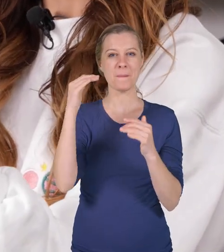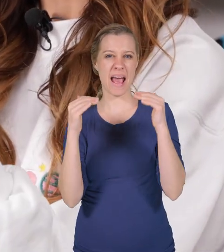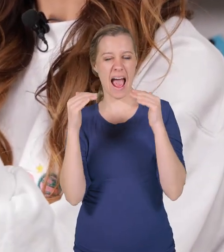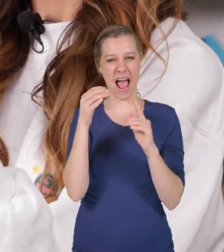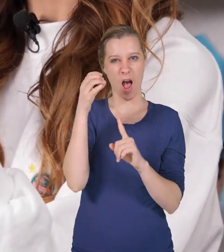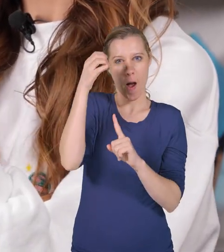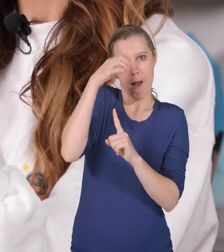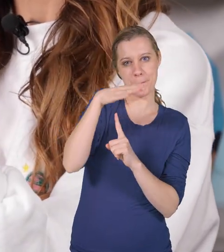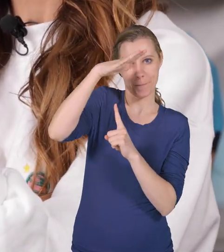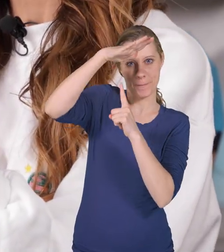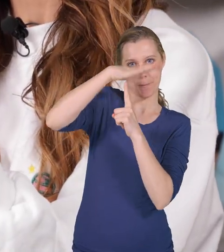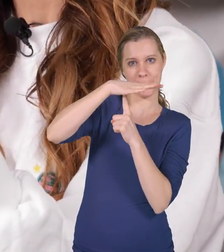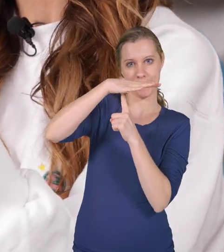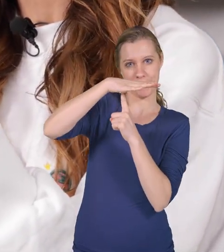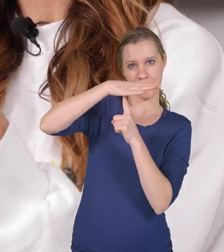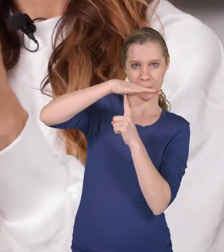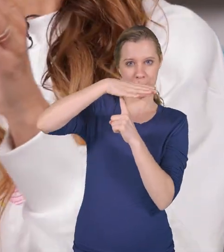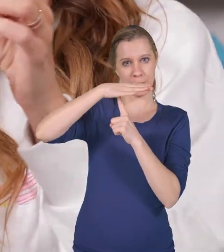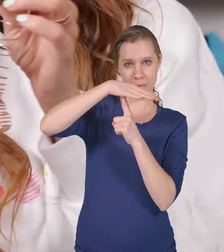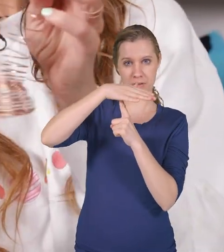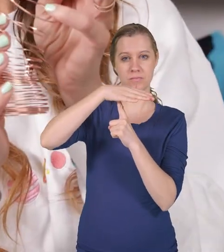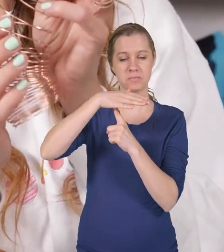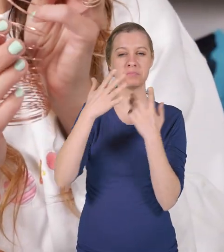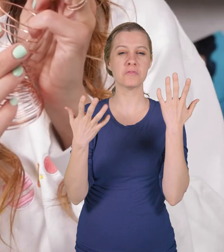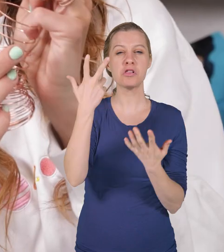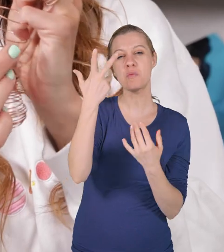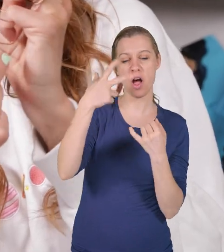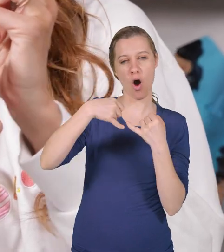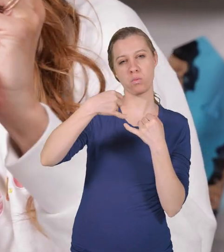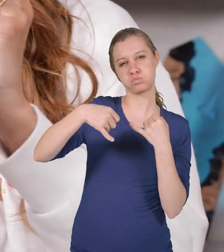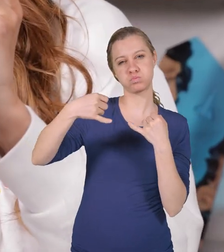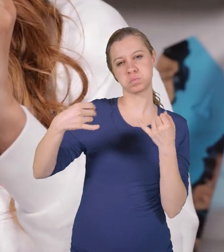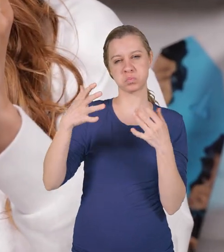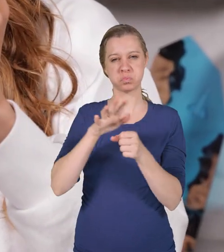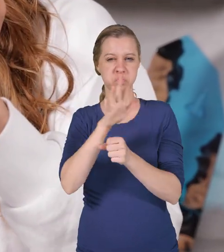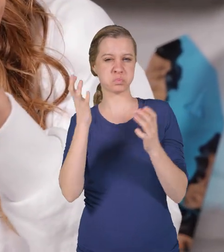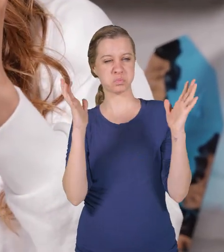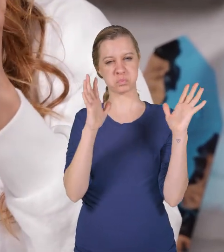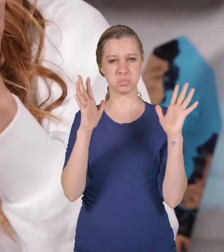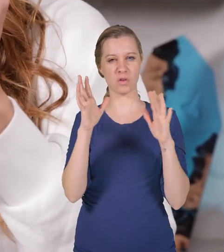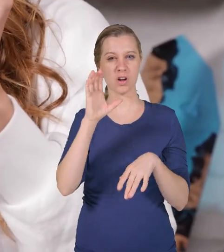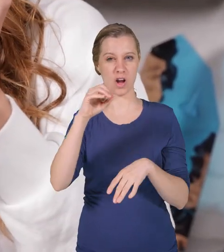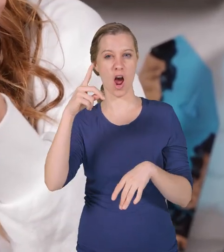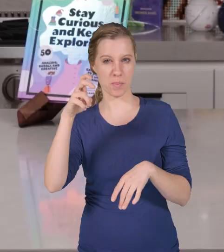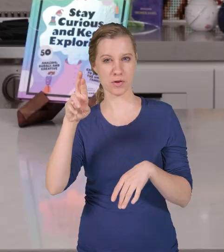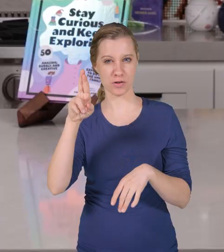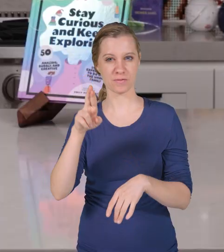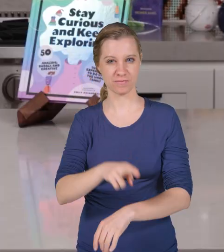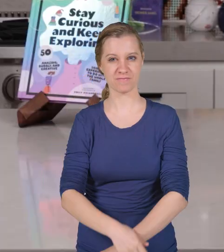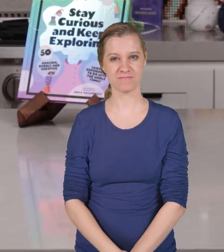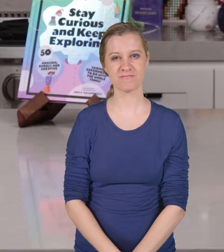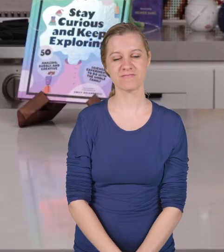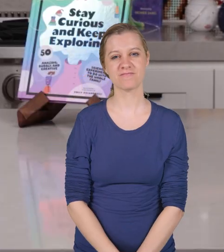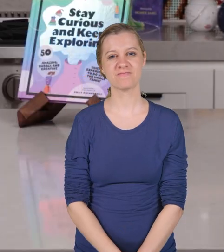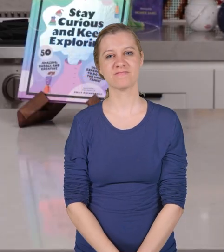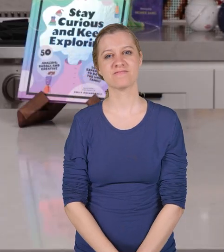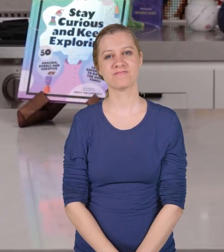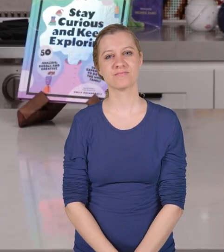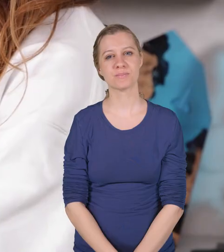having it balance right on top of my battery. And I'm going to take maybe 3 coils worth of